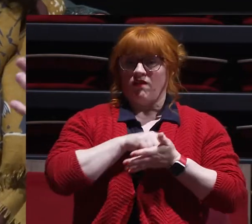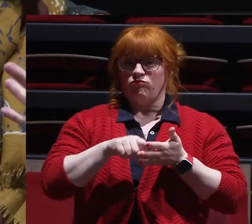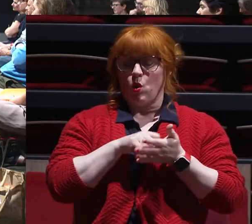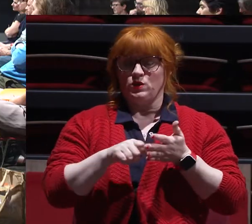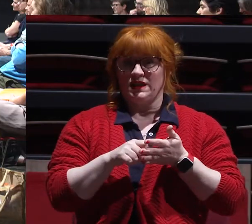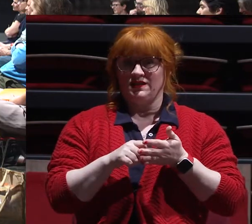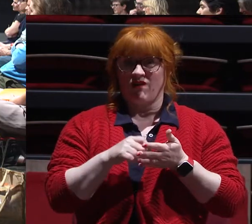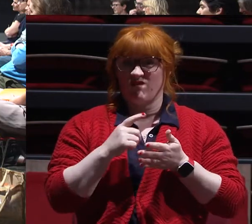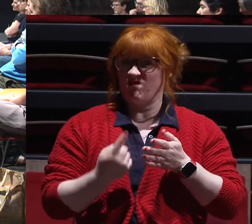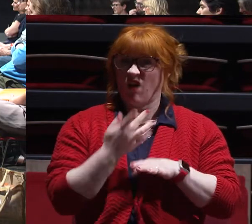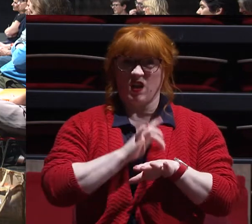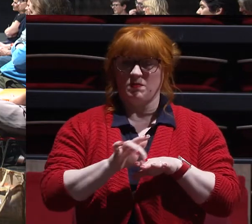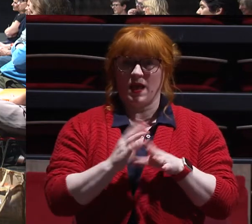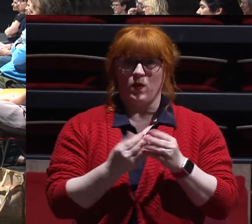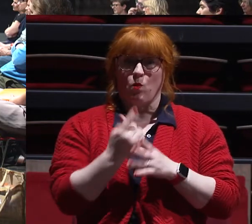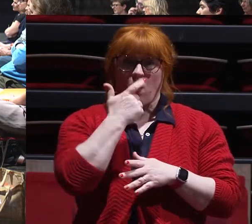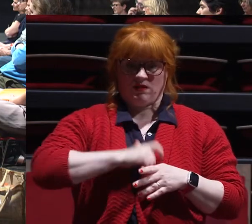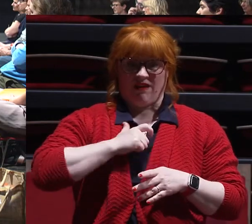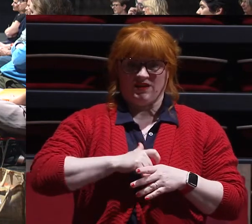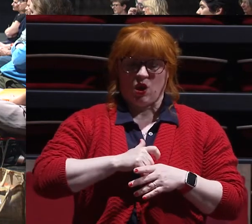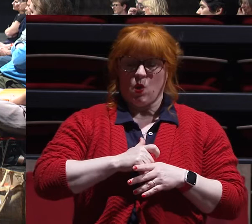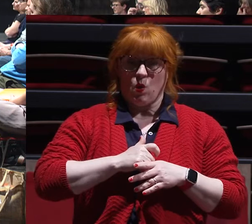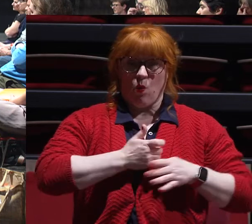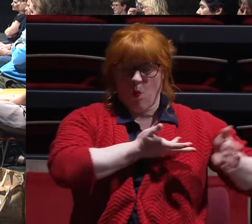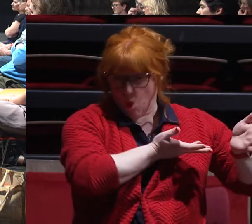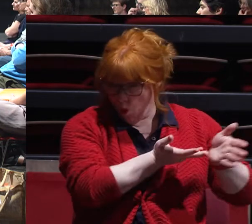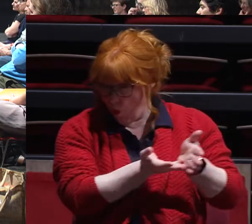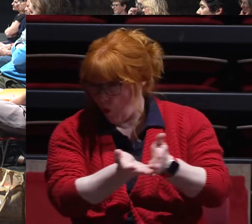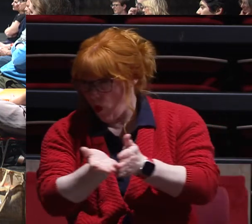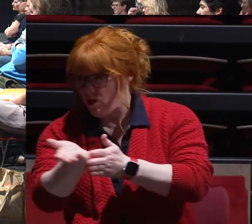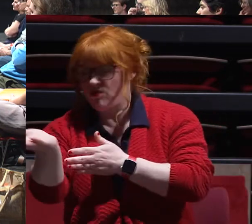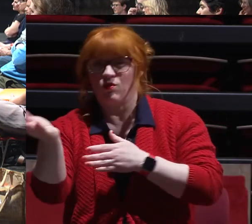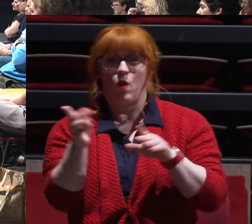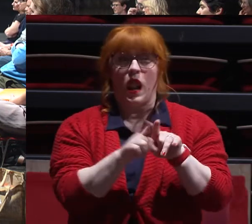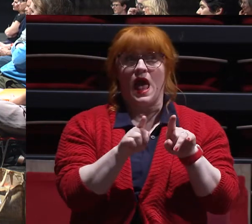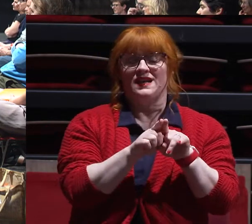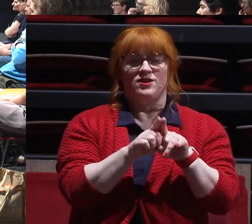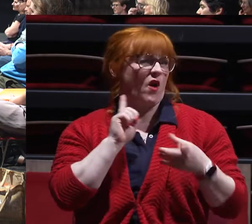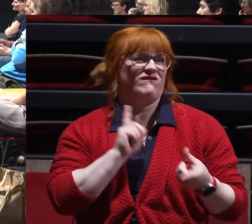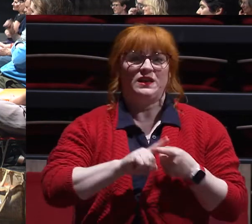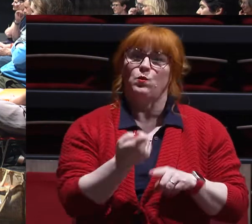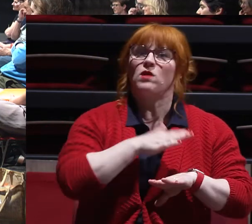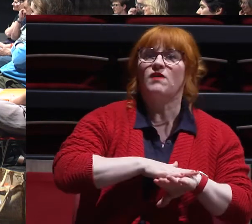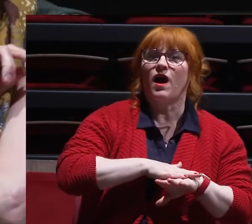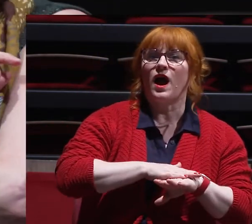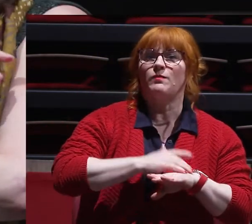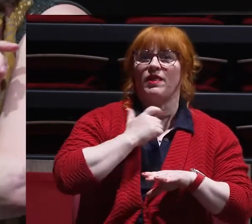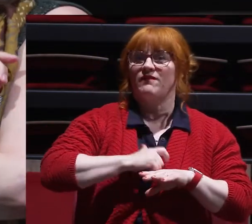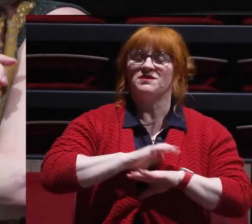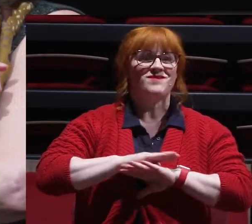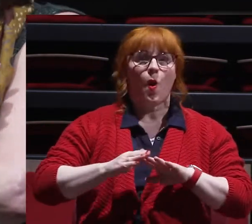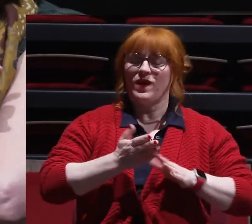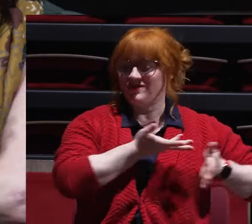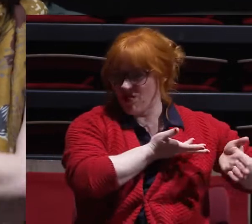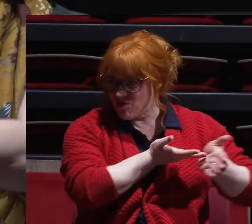written that has a character that exists in a liminal space. He's everywhere, all times. He's kind of a ghost. I never thought,